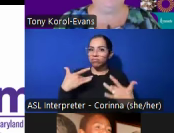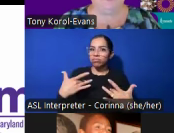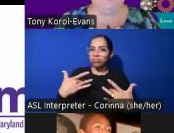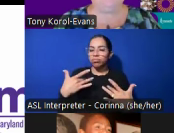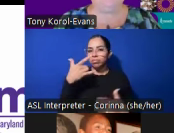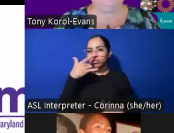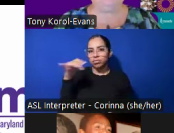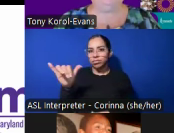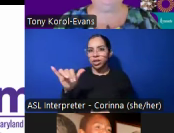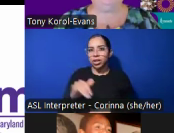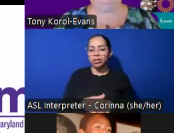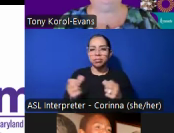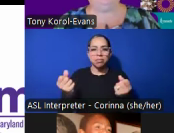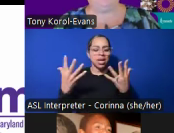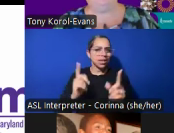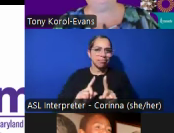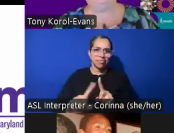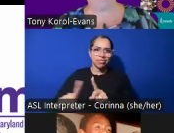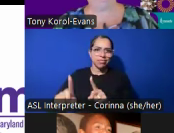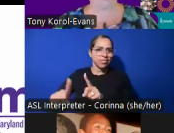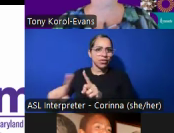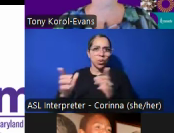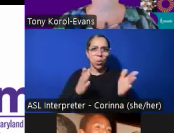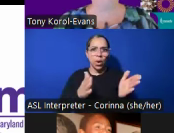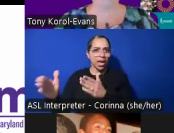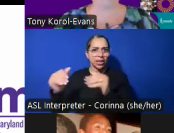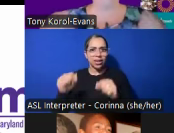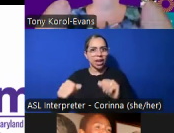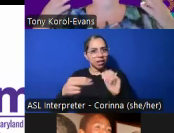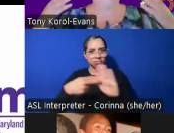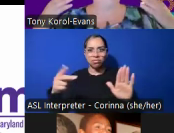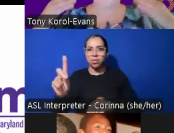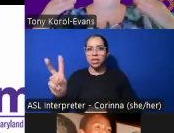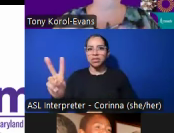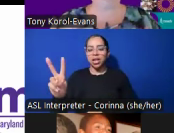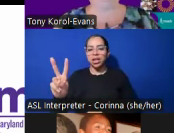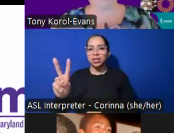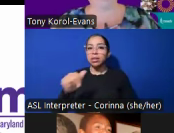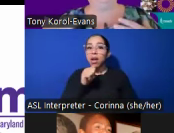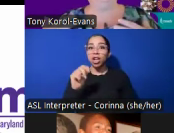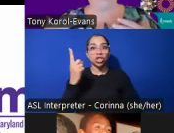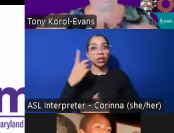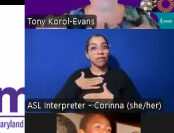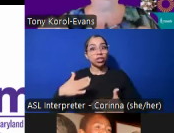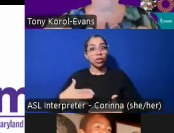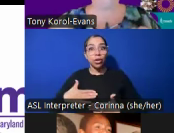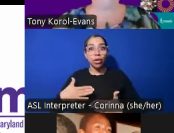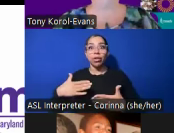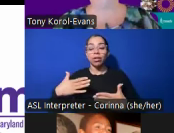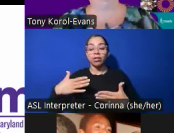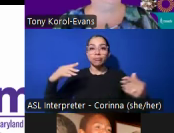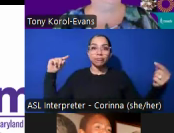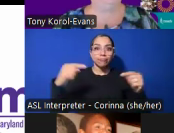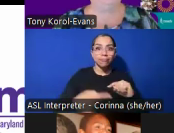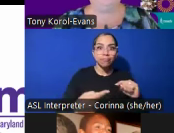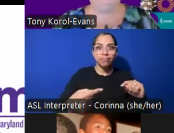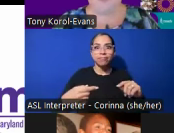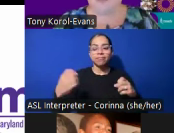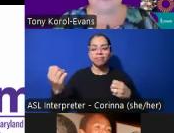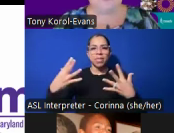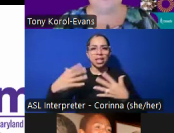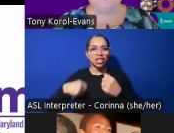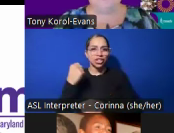different ways that something can be domestic violence. It is not just physical. It's not what, for so many years,